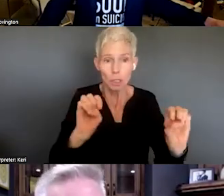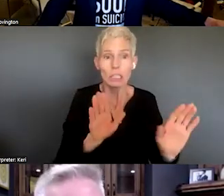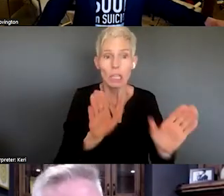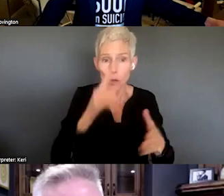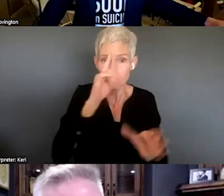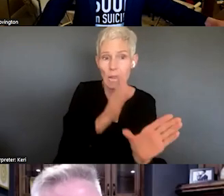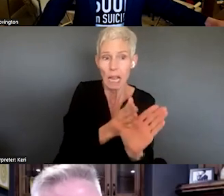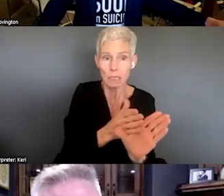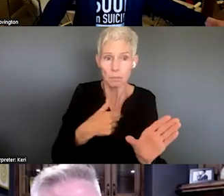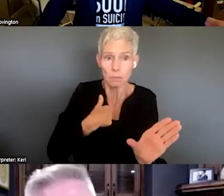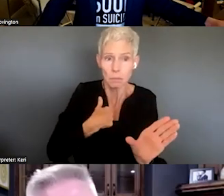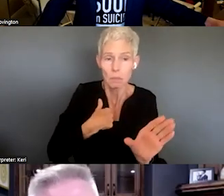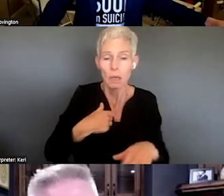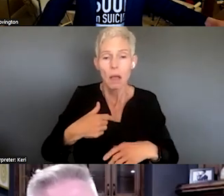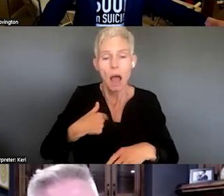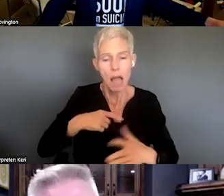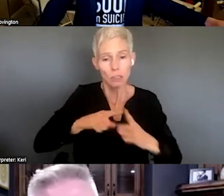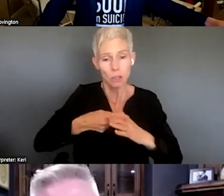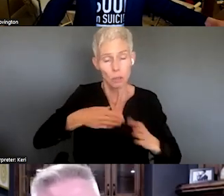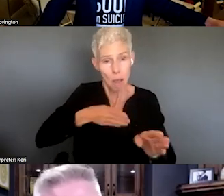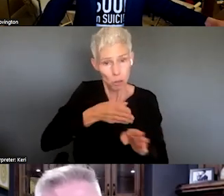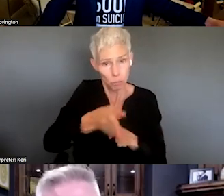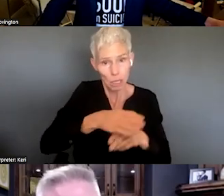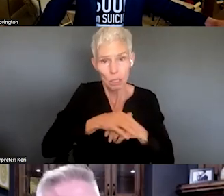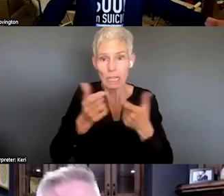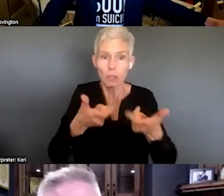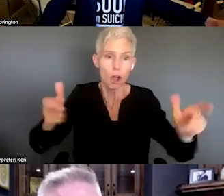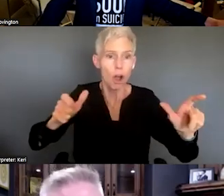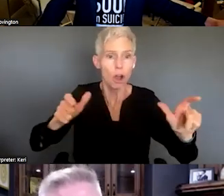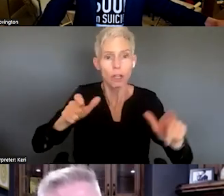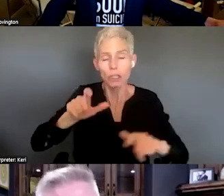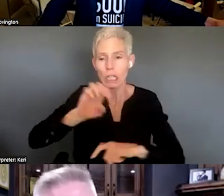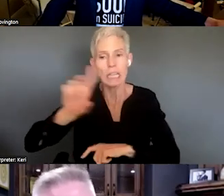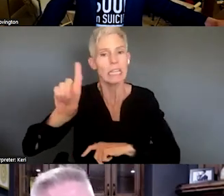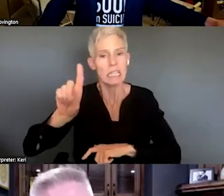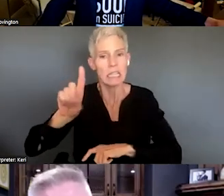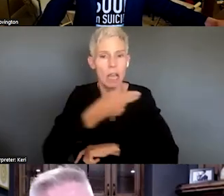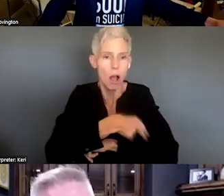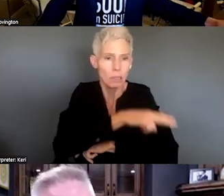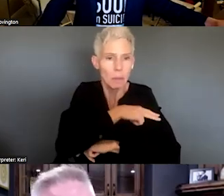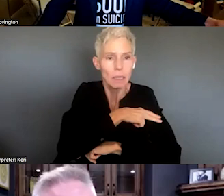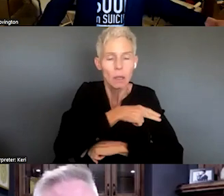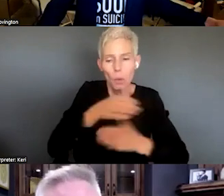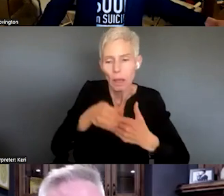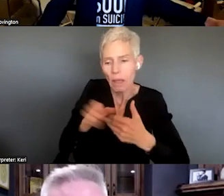I started my career in a large ED with a little psych